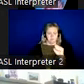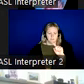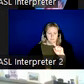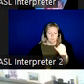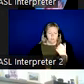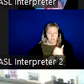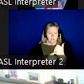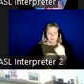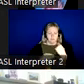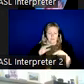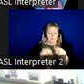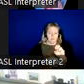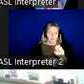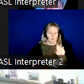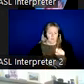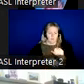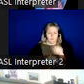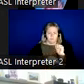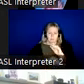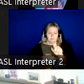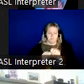email newsletter.